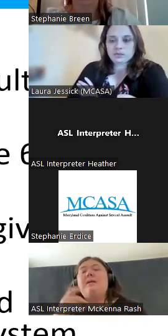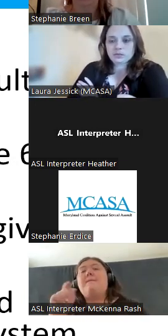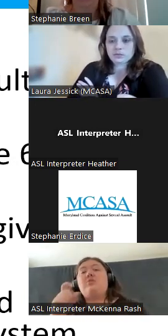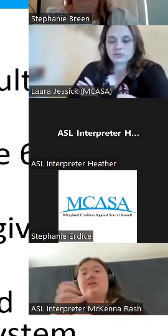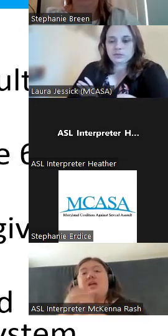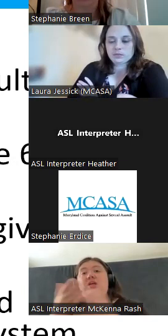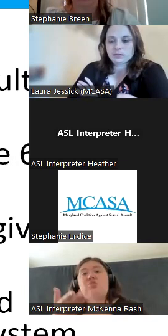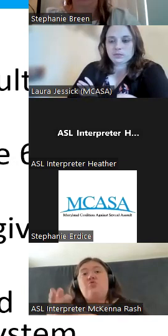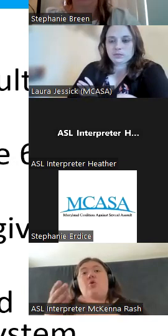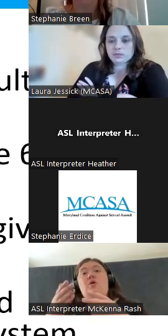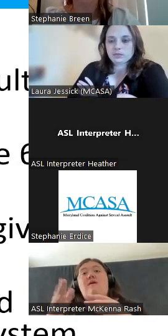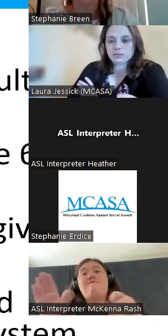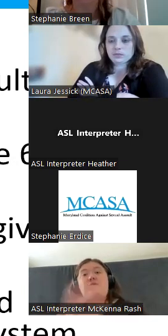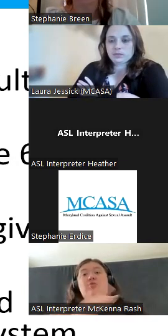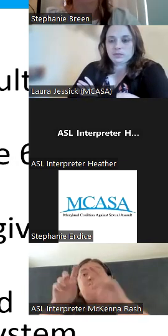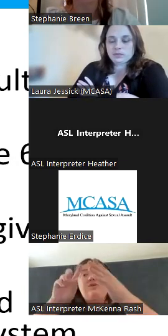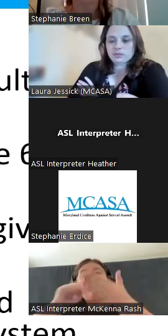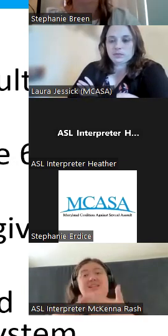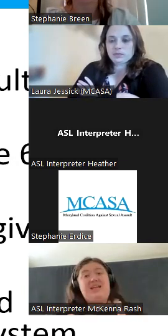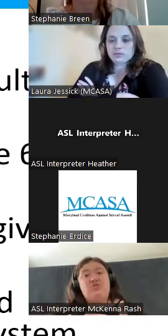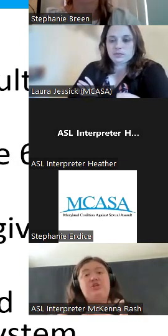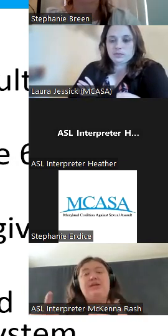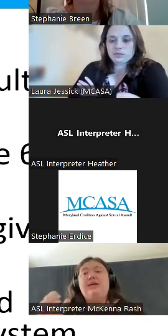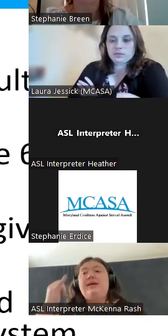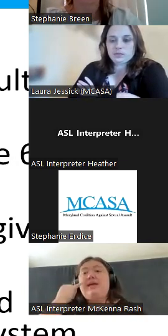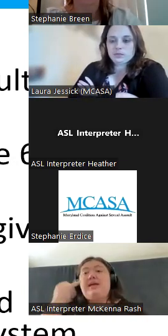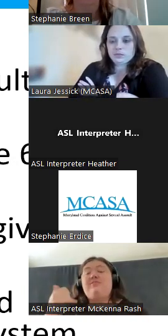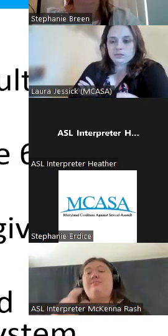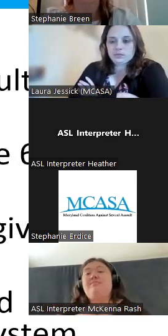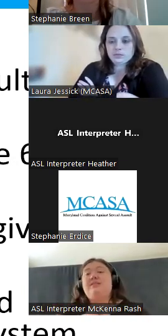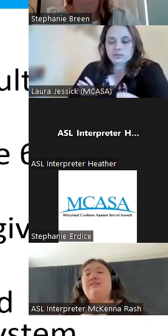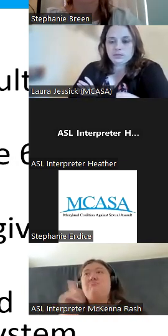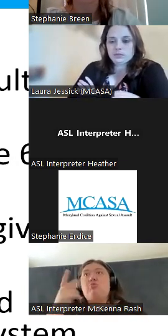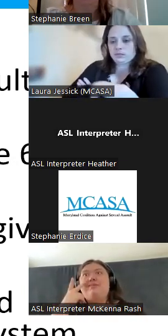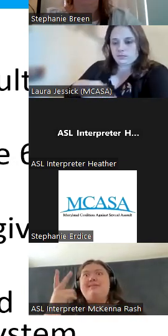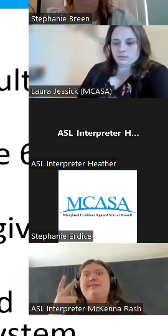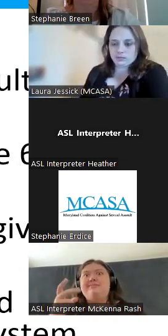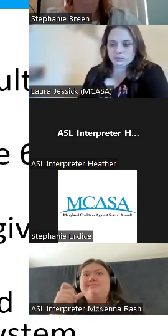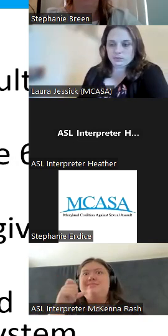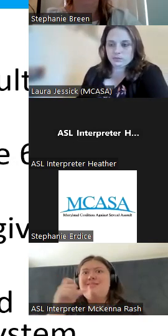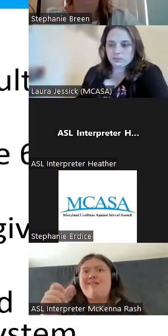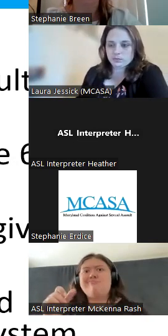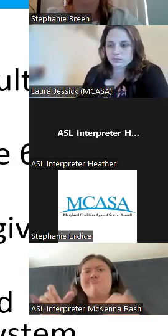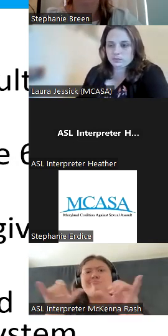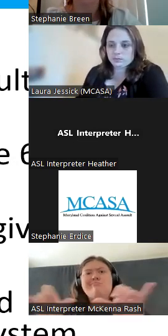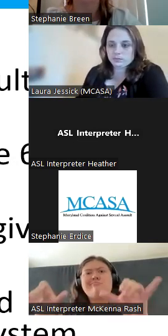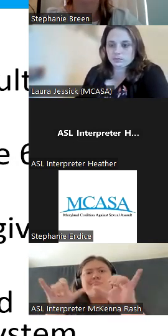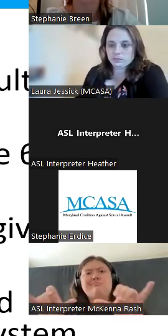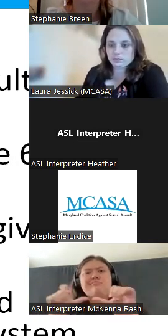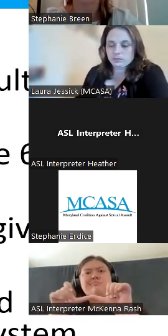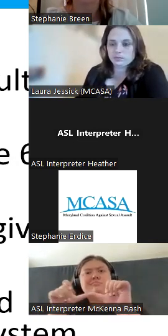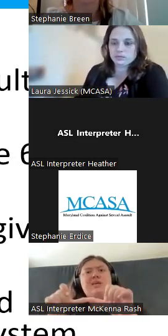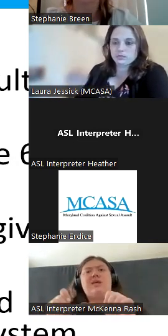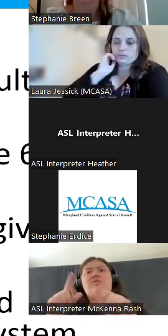thorough investigation. So if law enforcement is just seeing inconsistent statements from a survivor, or if